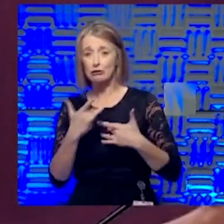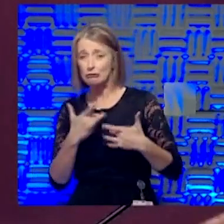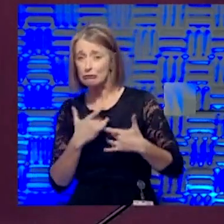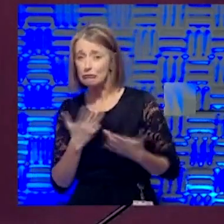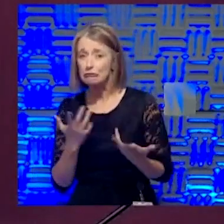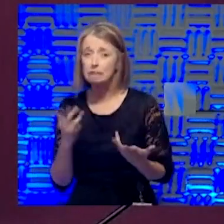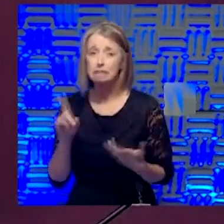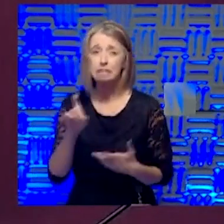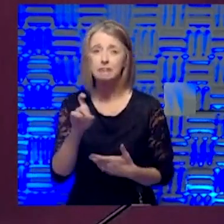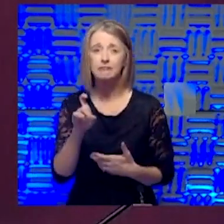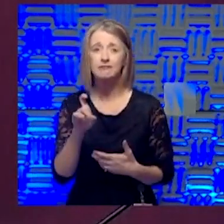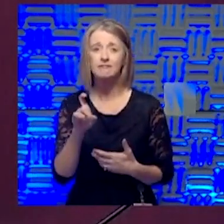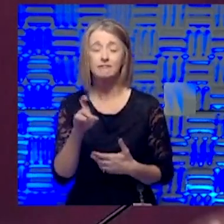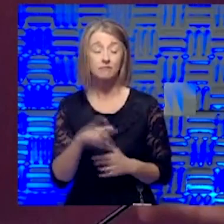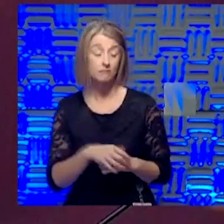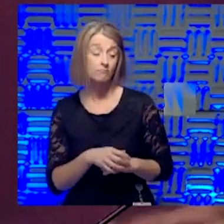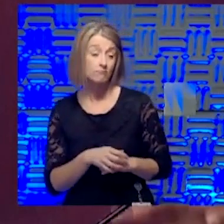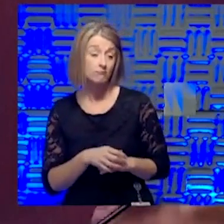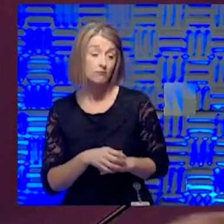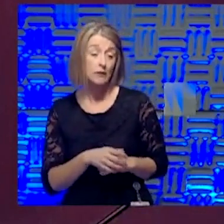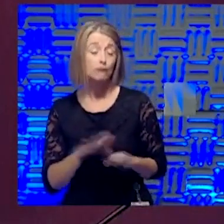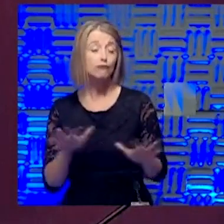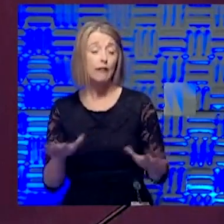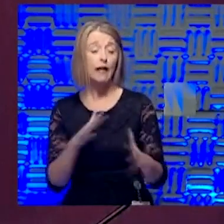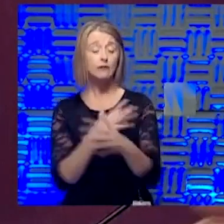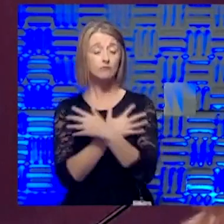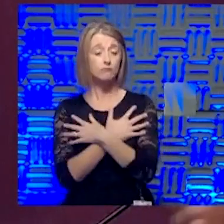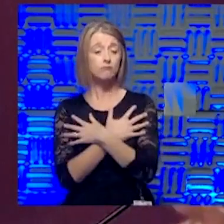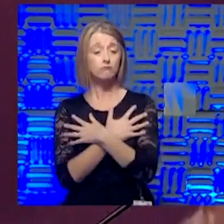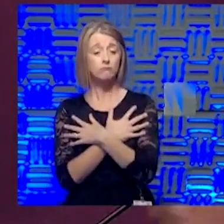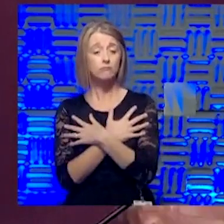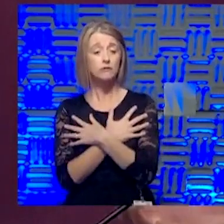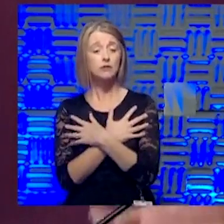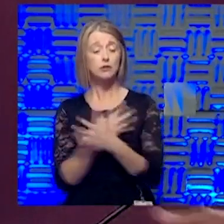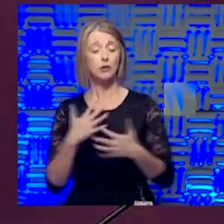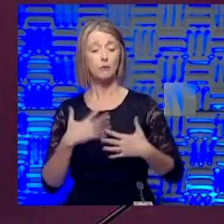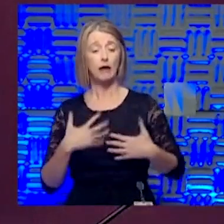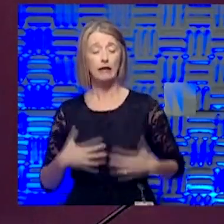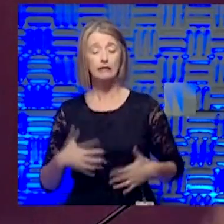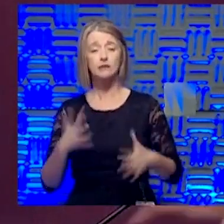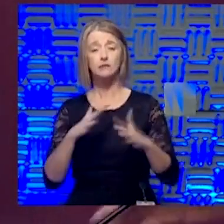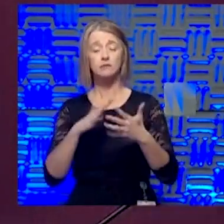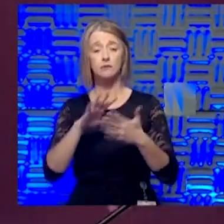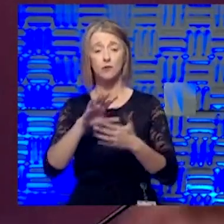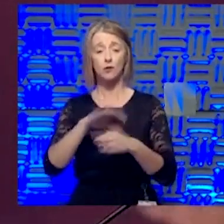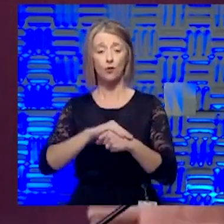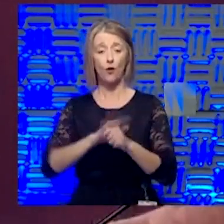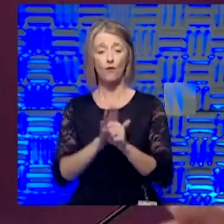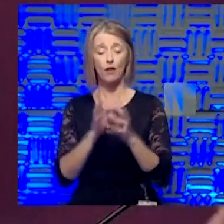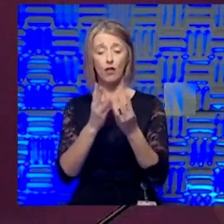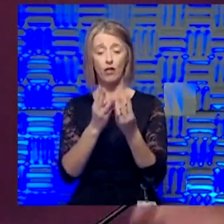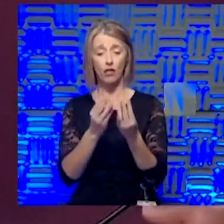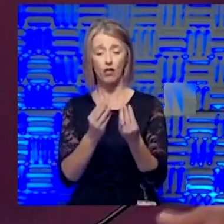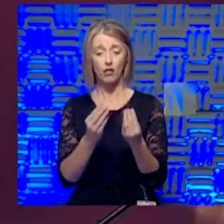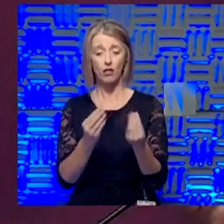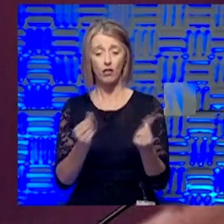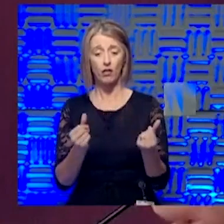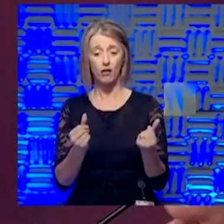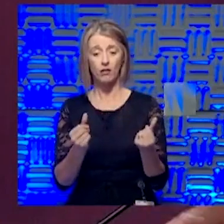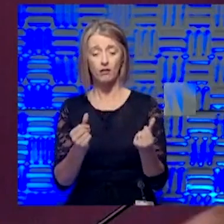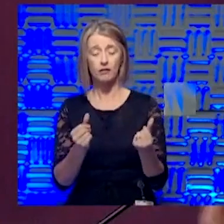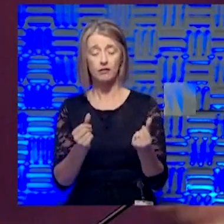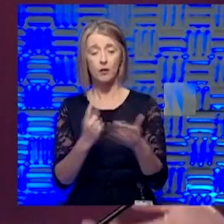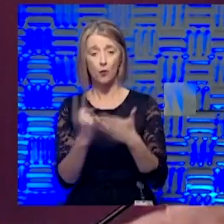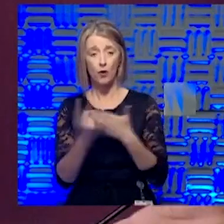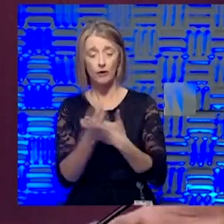an eye on." And he just kind of like said, just relax. You're just coming down from COVID, and all these other things might be factors. Just let me know what happens